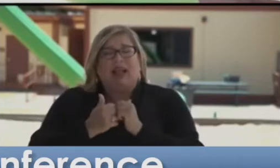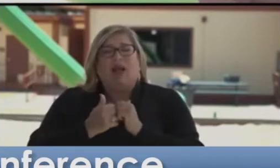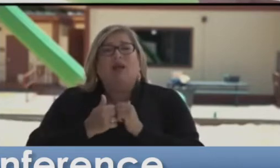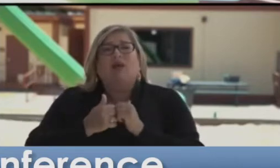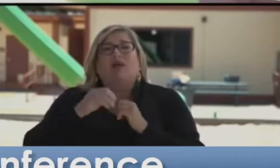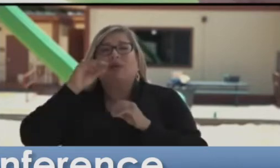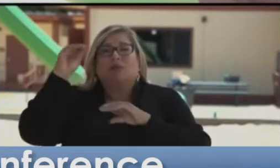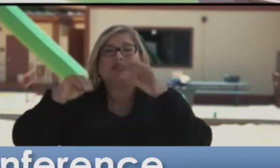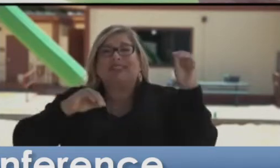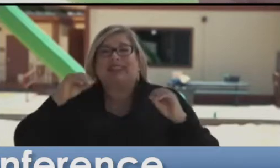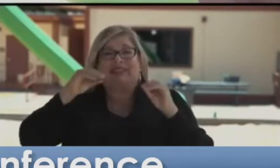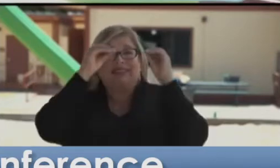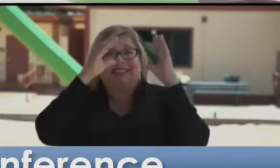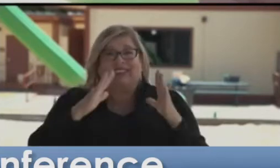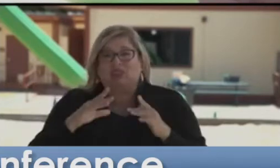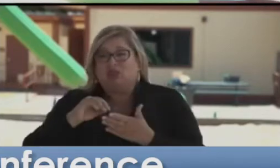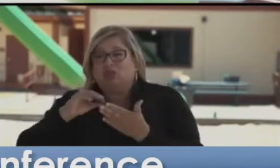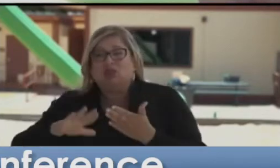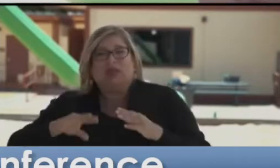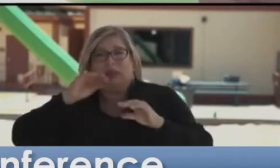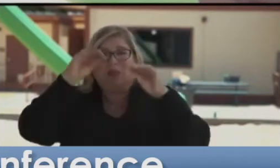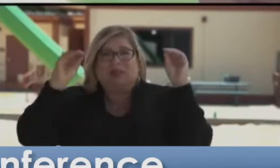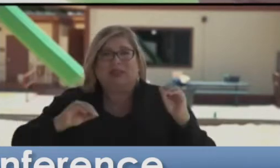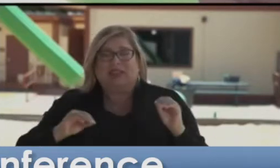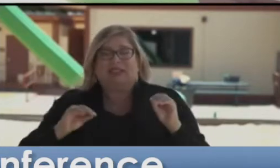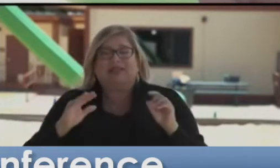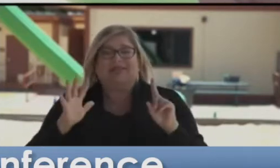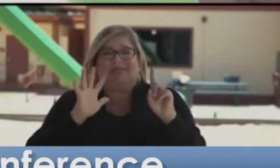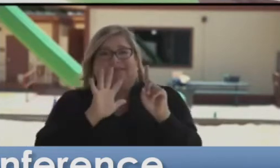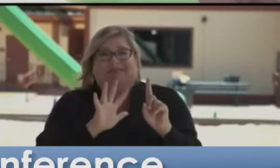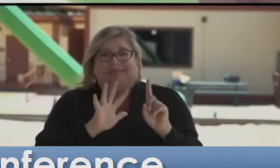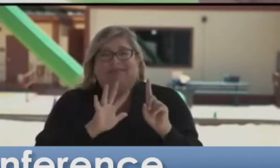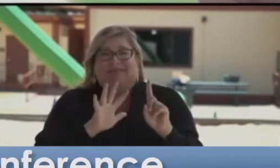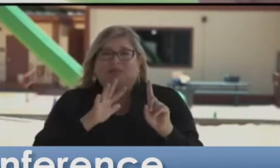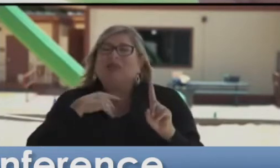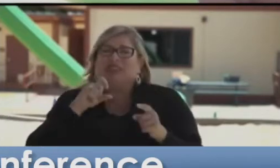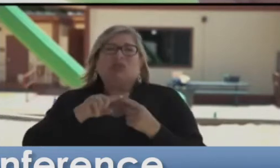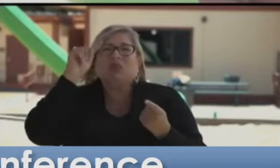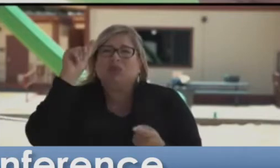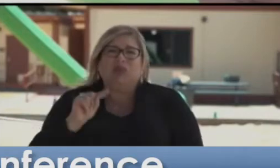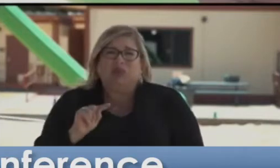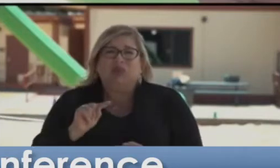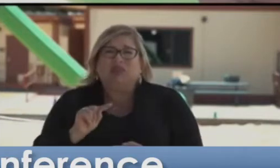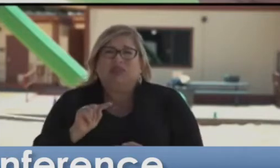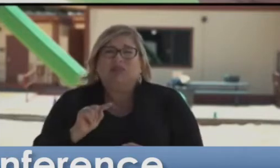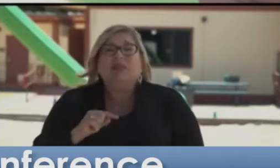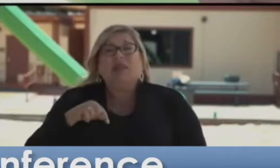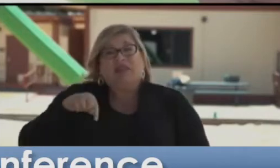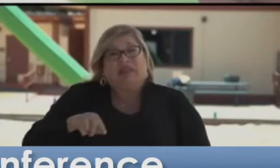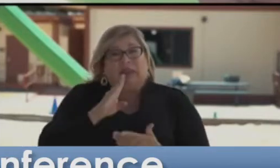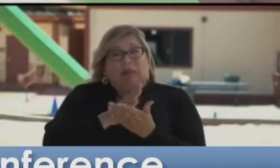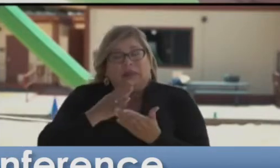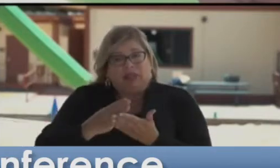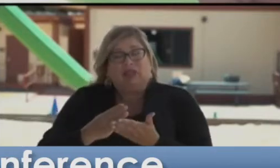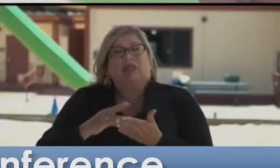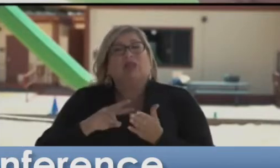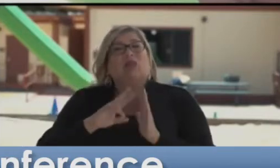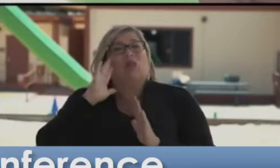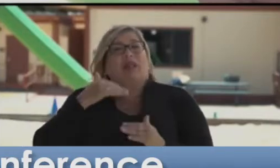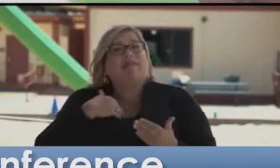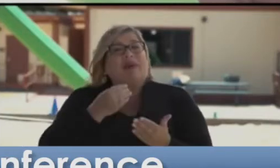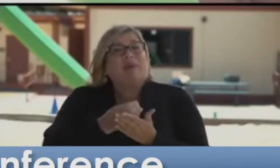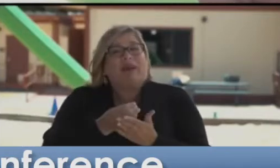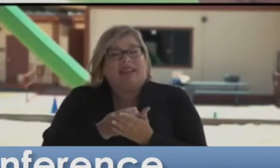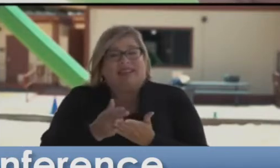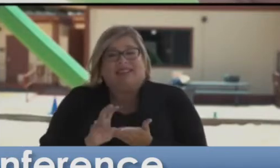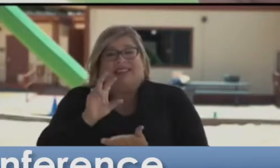ratios across the spectrum for our teachers. And this budget provides money we have